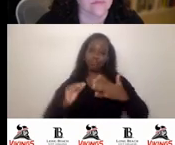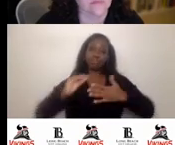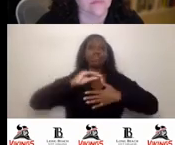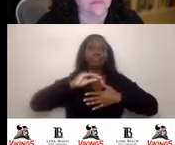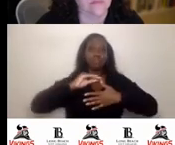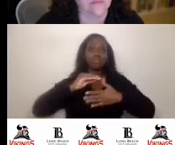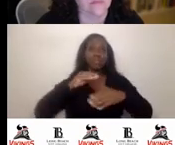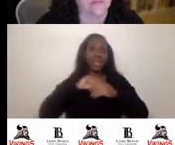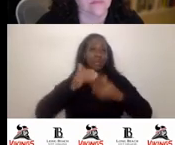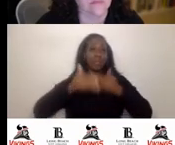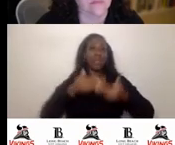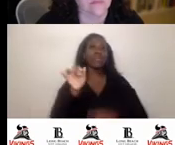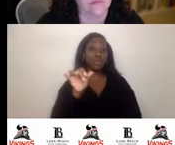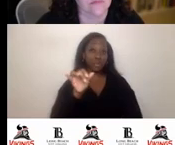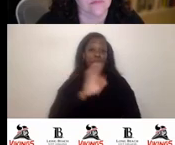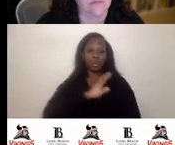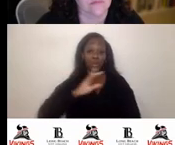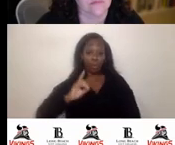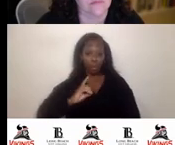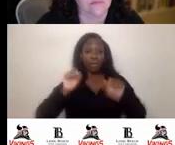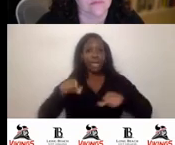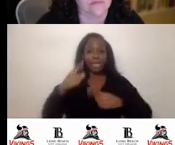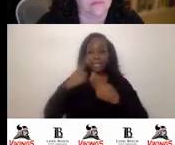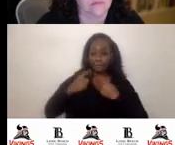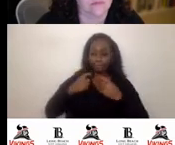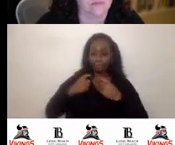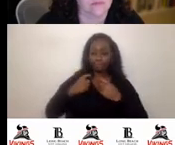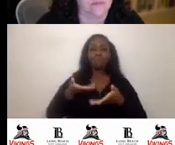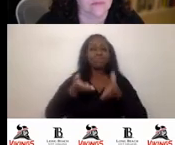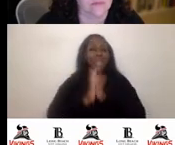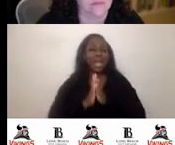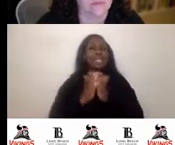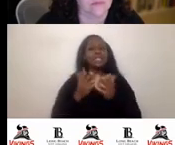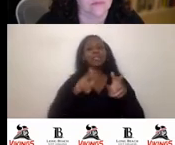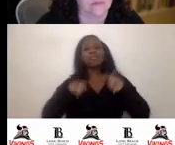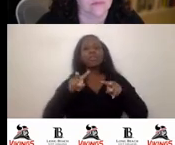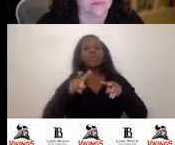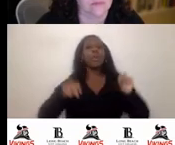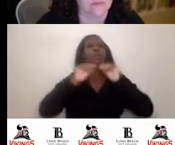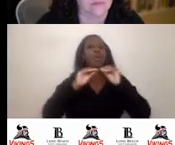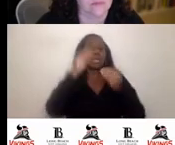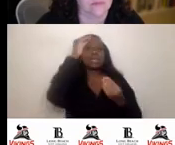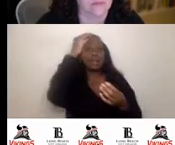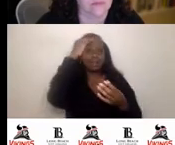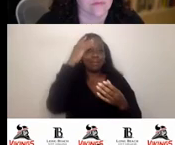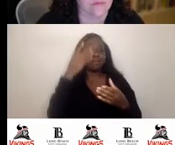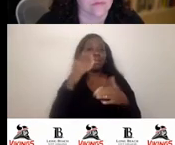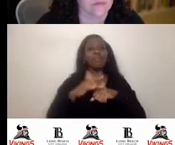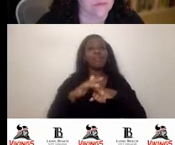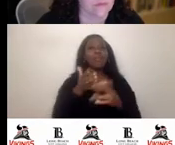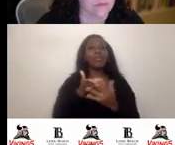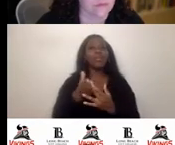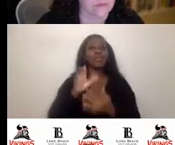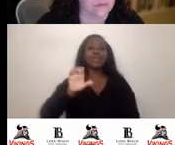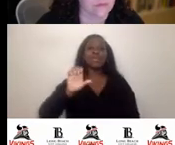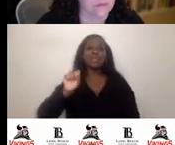can ask or direct us to look at additional data sets that have been made available through the Bureau or through the